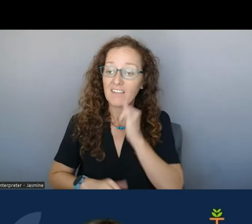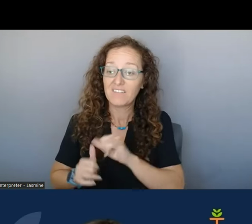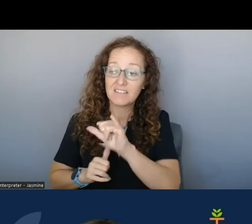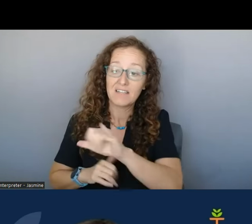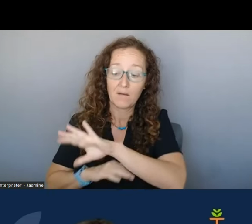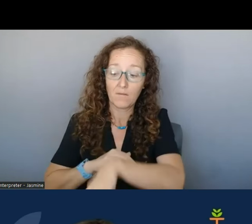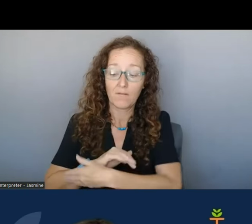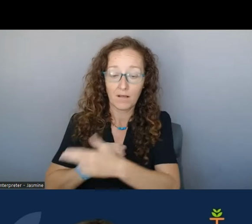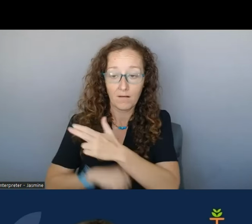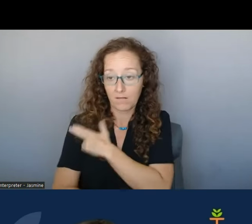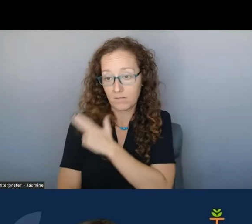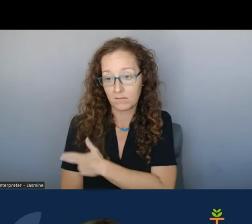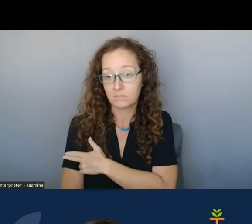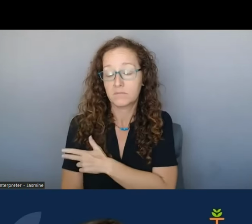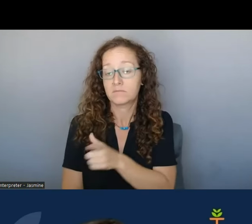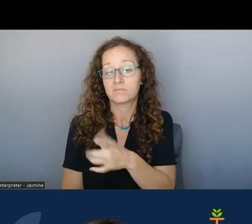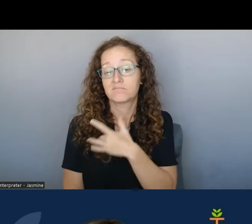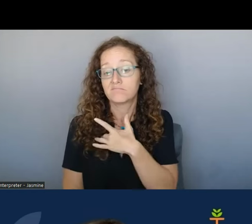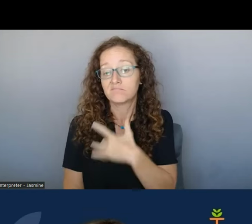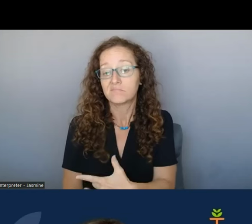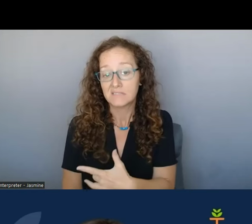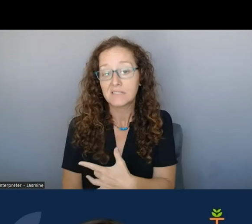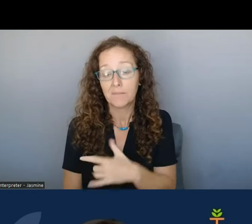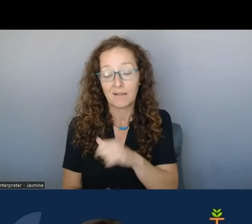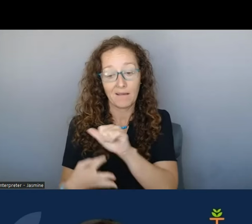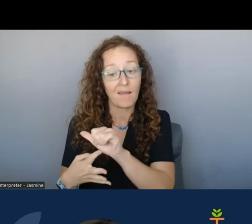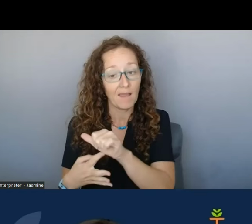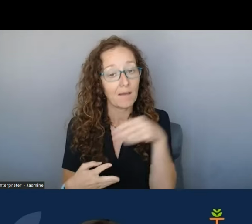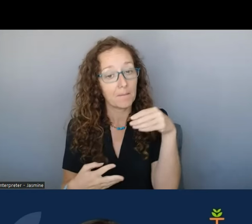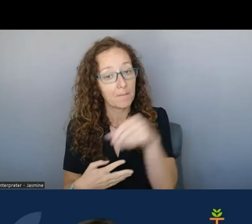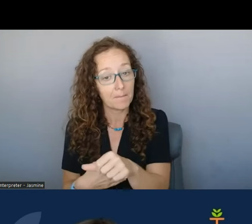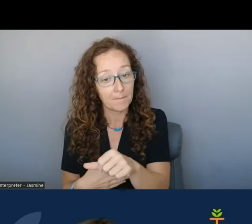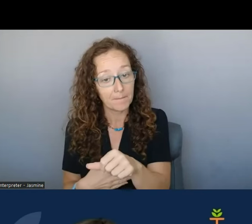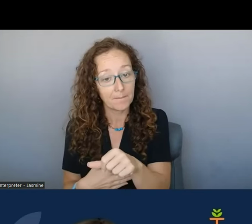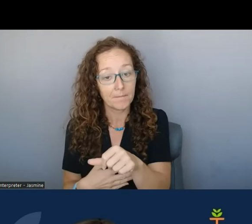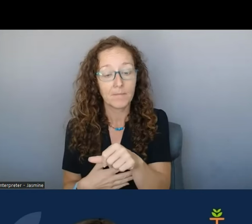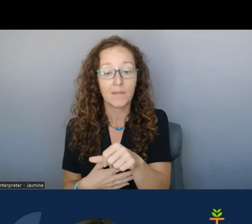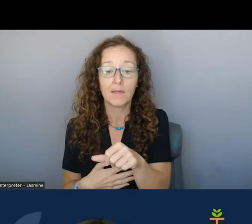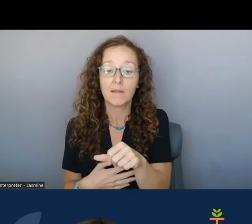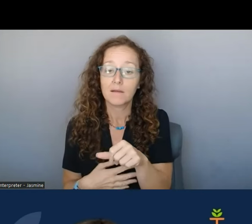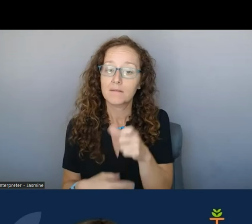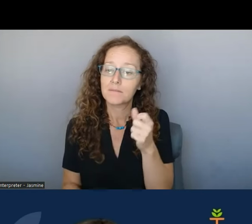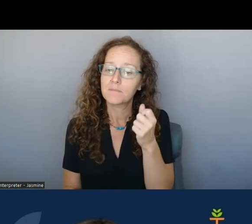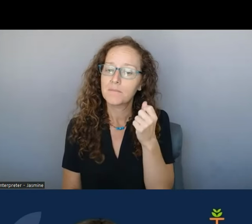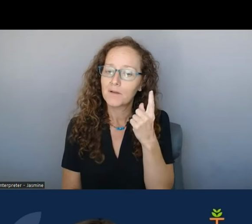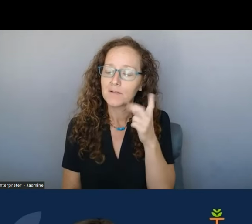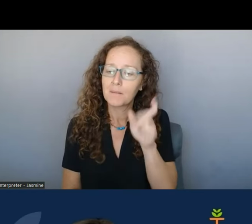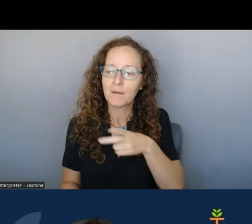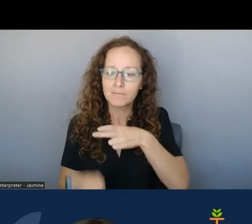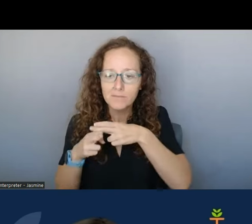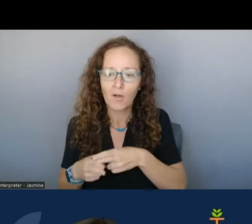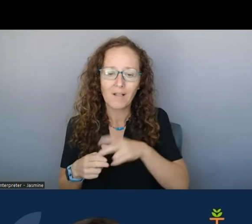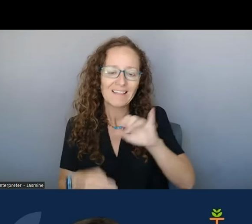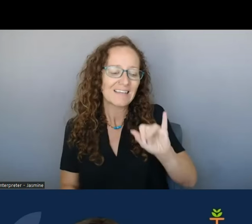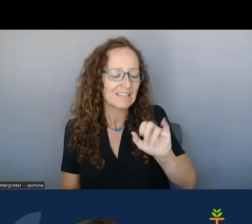general, Part A will pay for inpatient hospital stays, but only when you're admitted as an inpatient. So